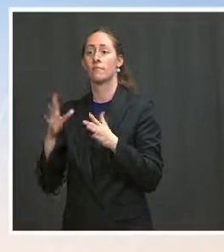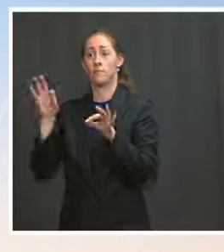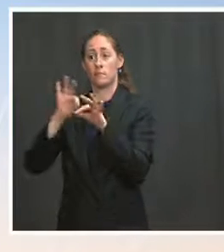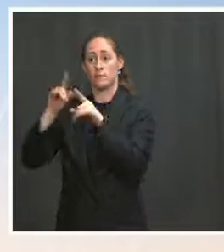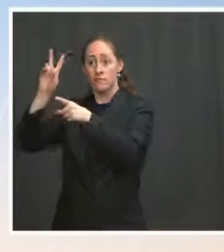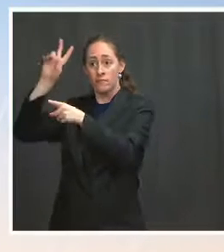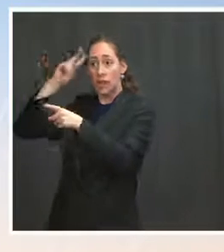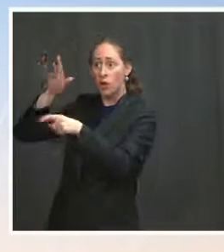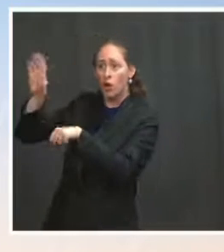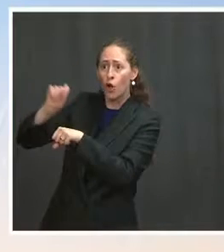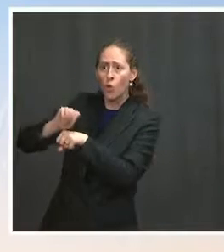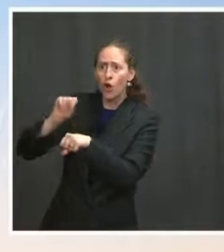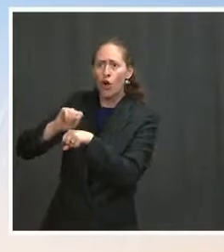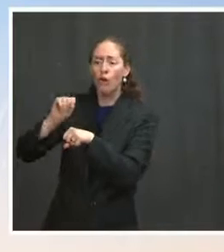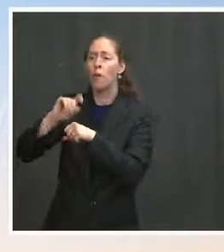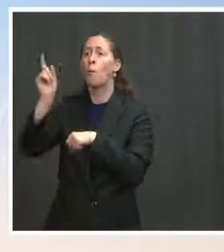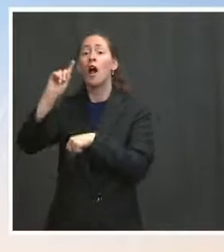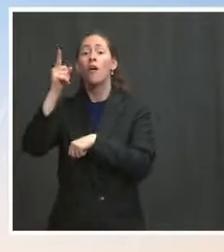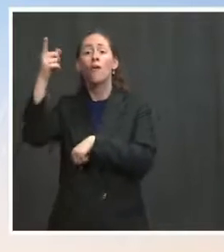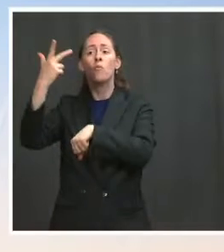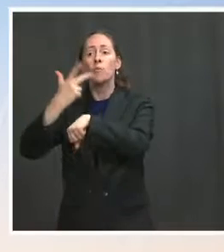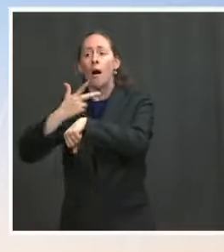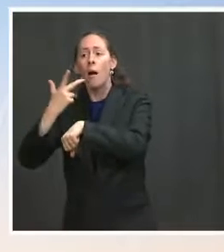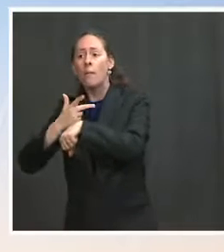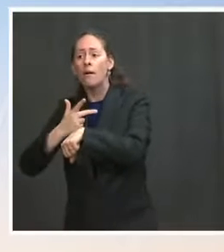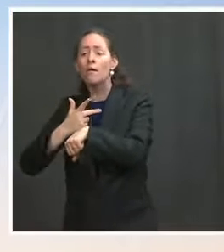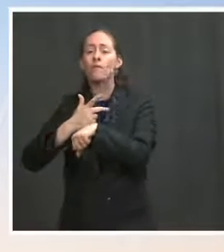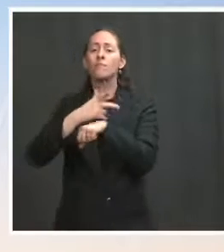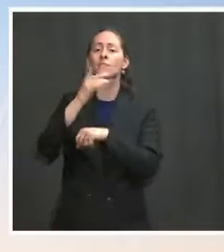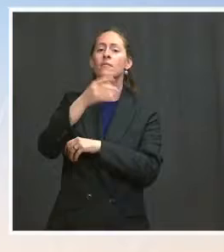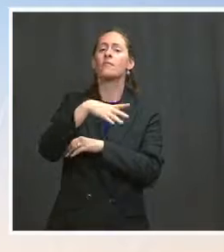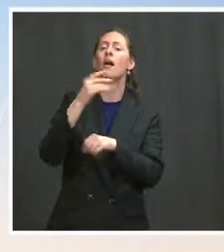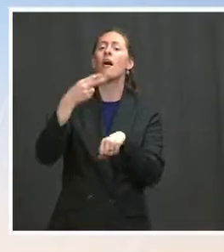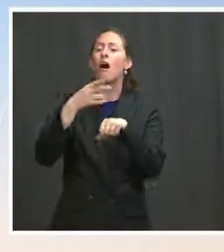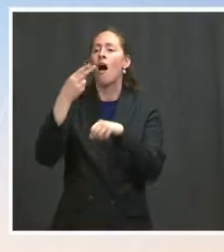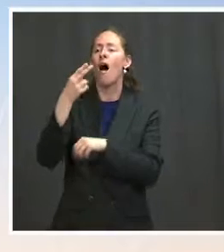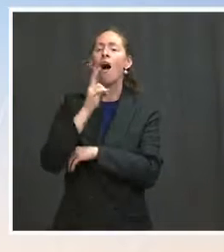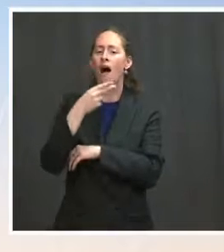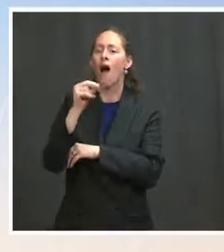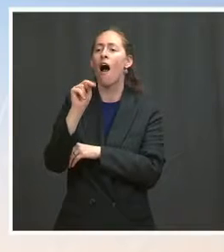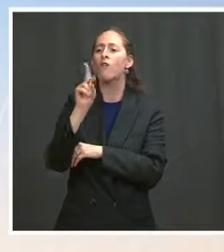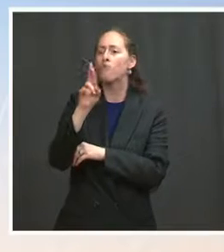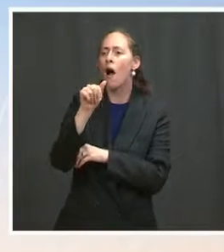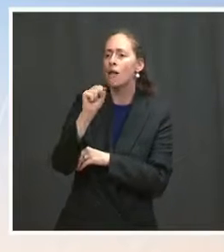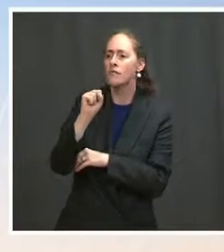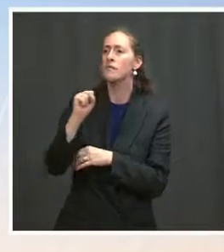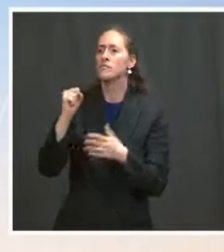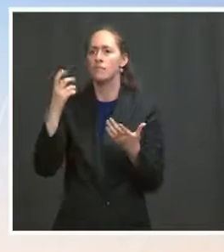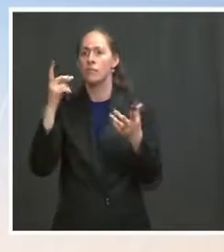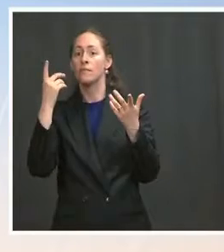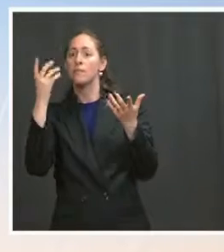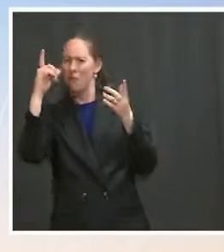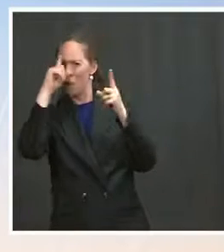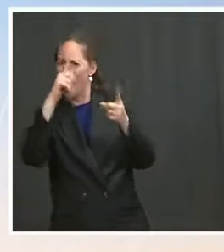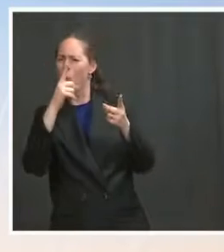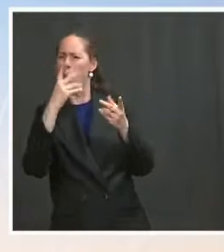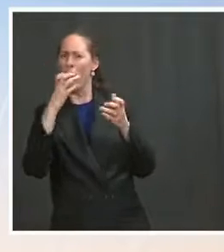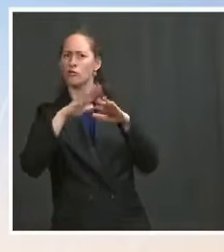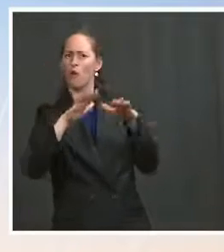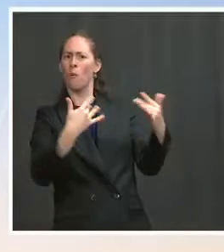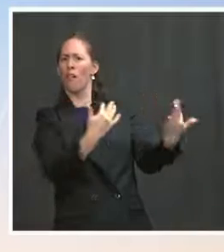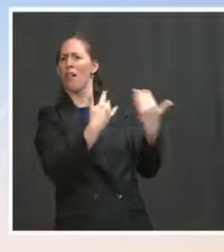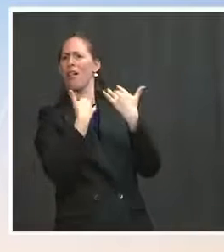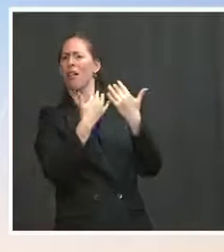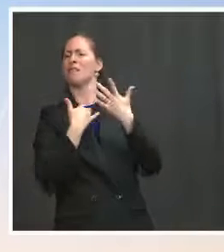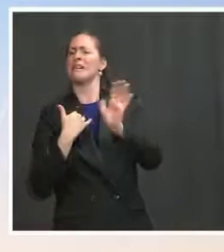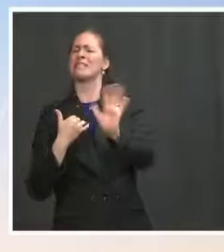Northern Triangle, where we've also seen a reduction in migration of unaccompanied children since March and since April. So that's the purpose of their